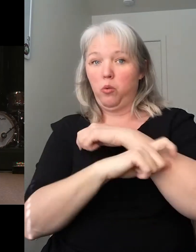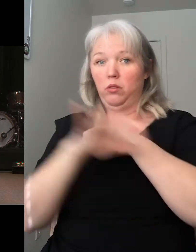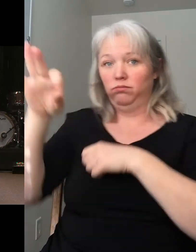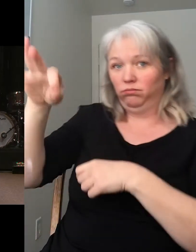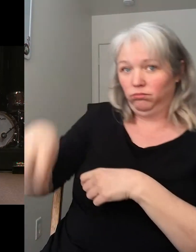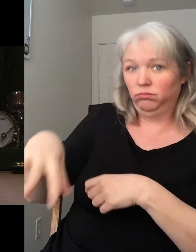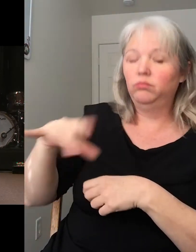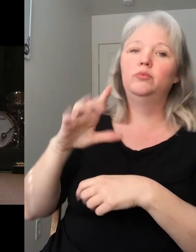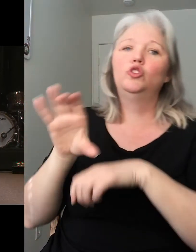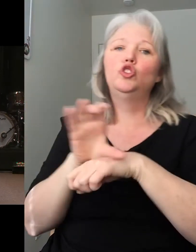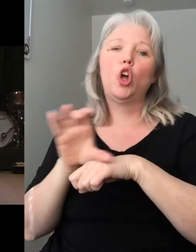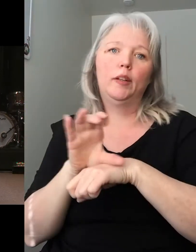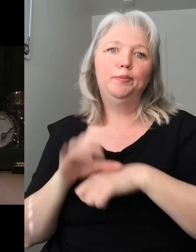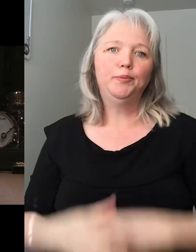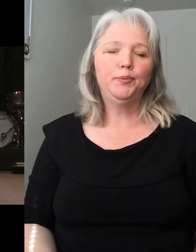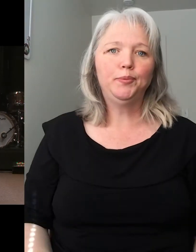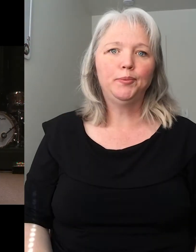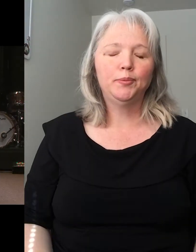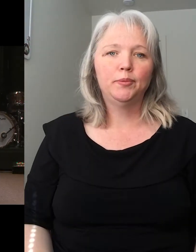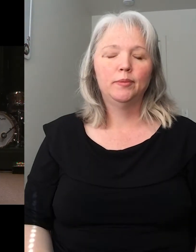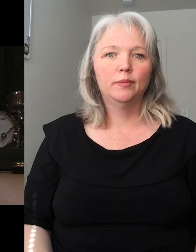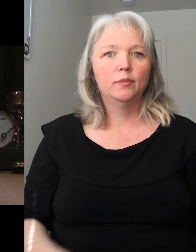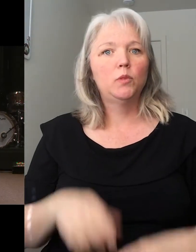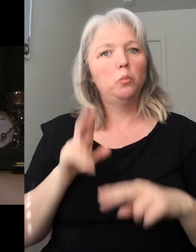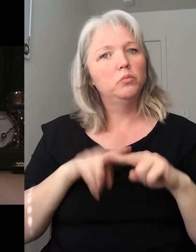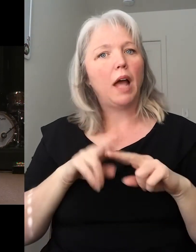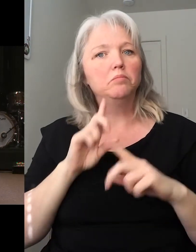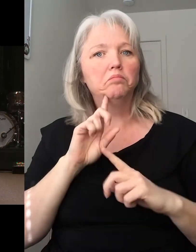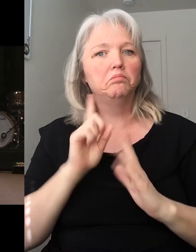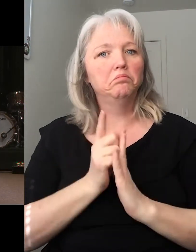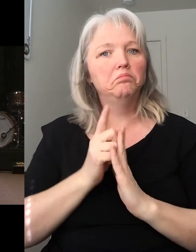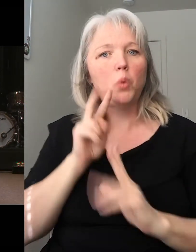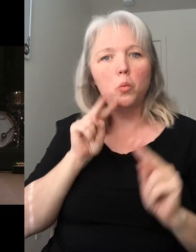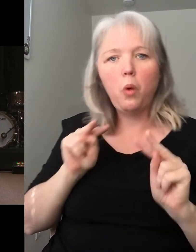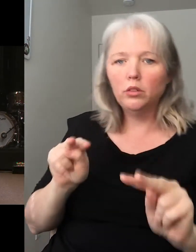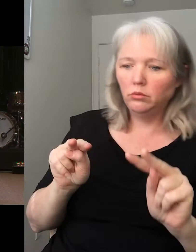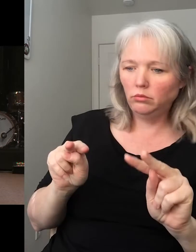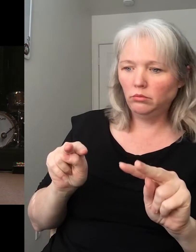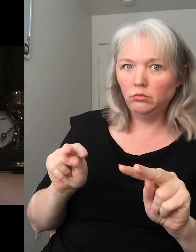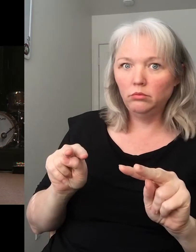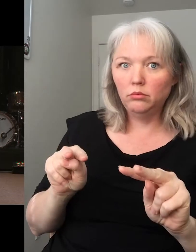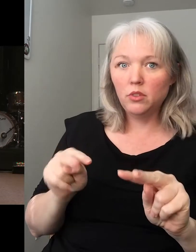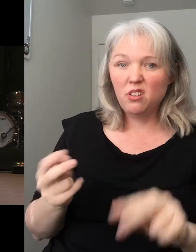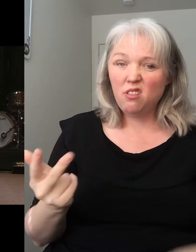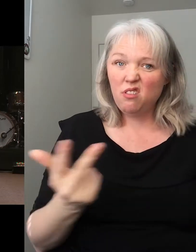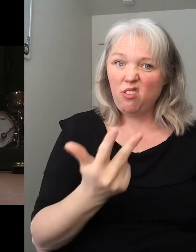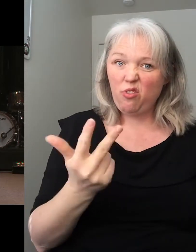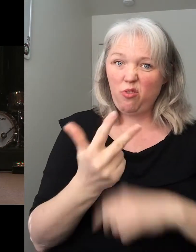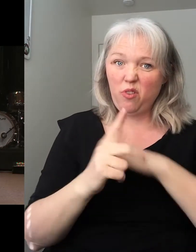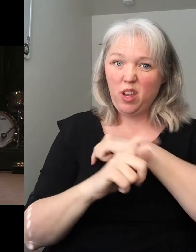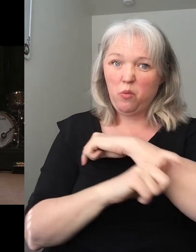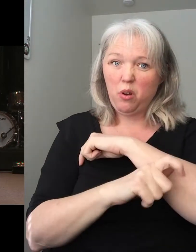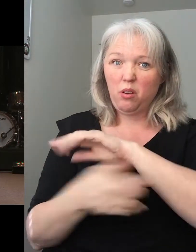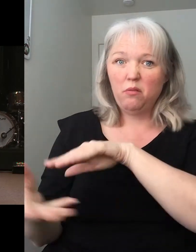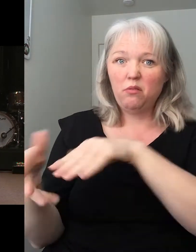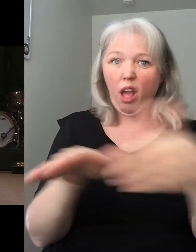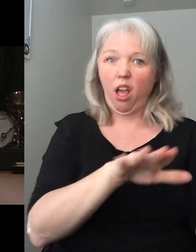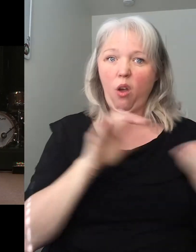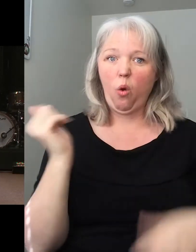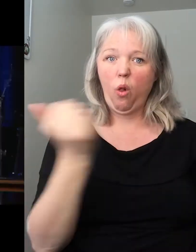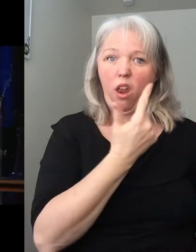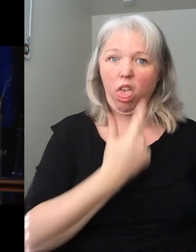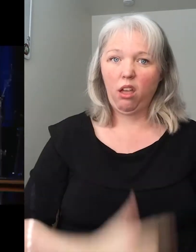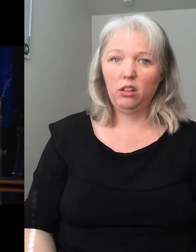it down in the chocolate. And then they sat for a moment and watched. And the three worms